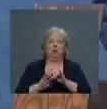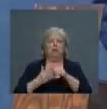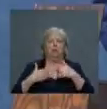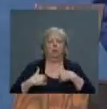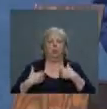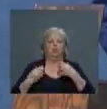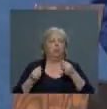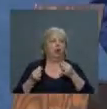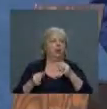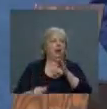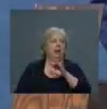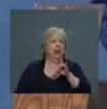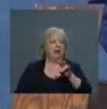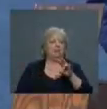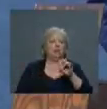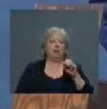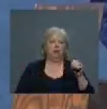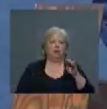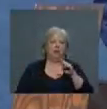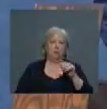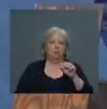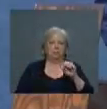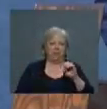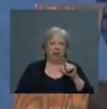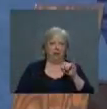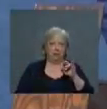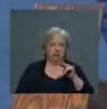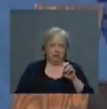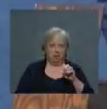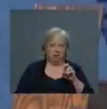at 9700 Baseline. And